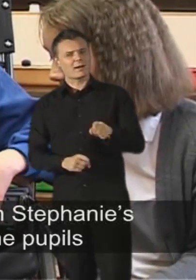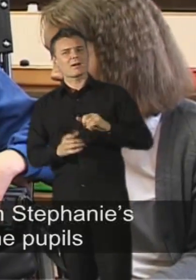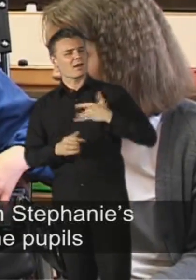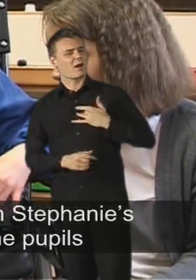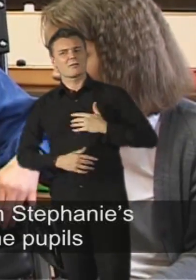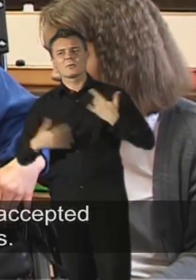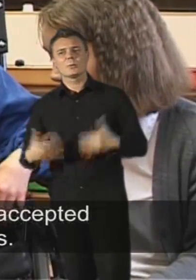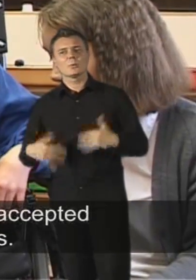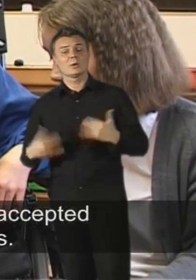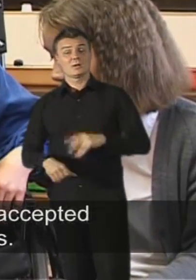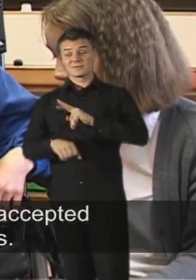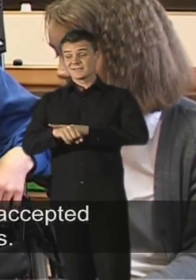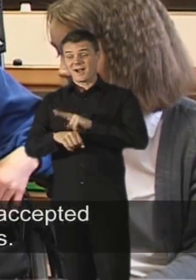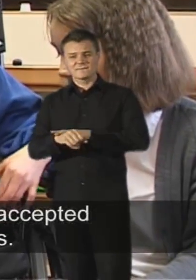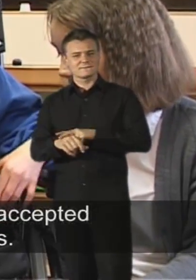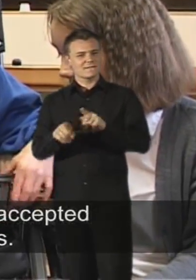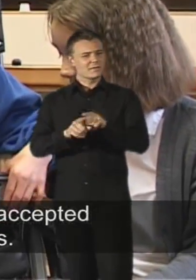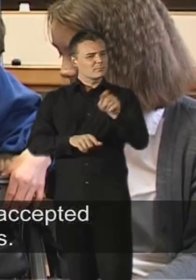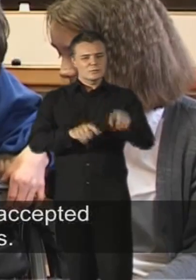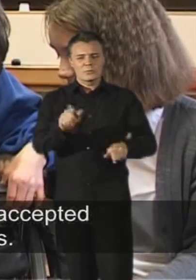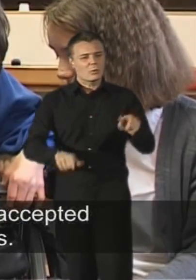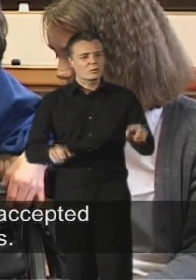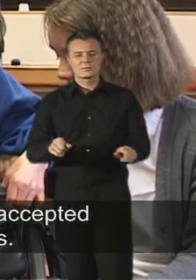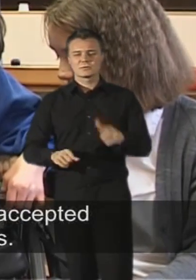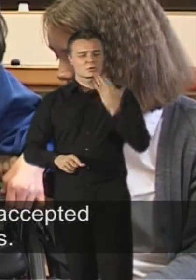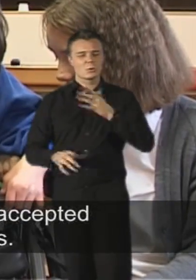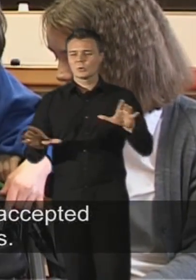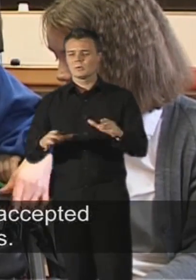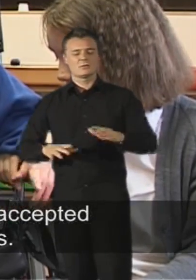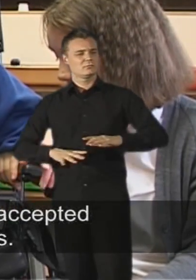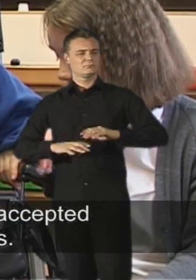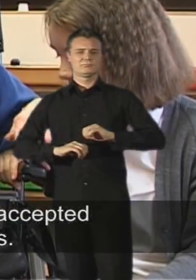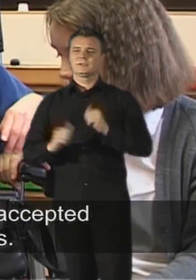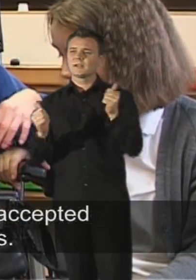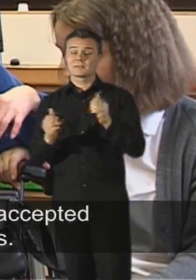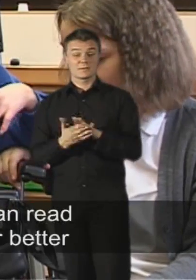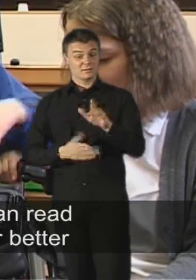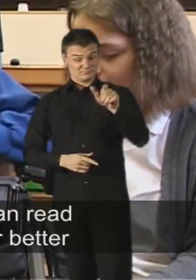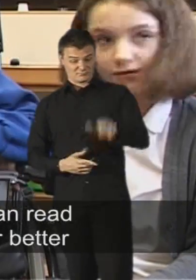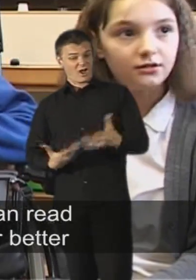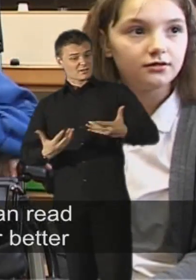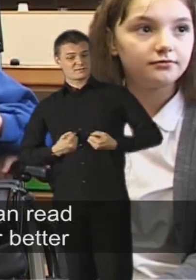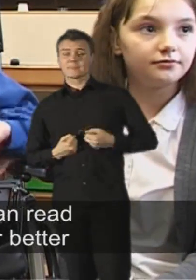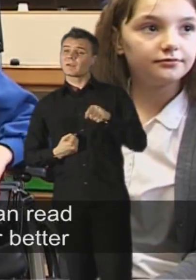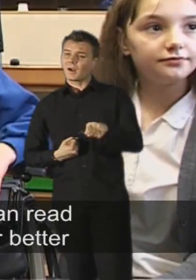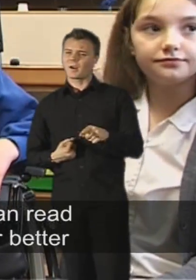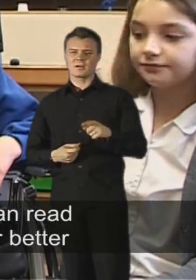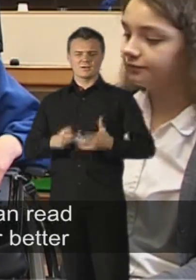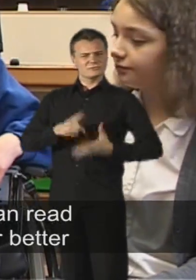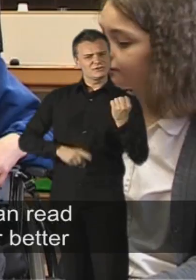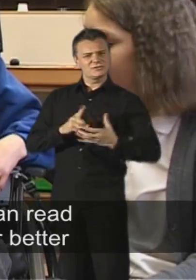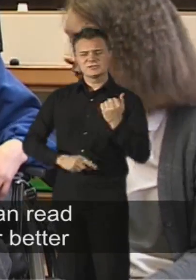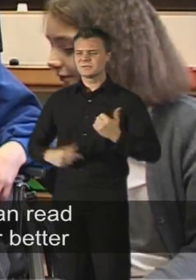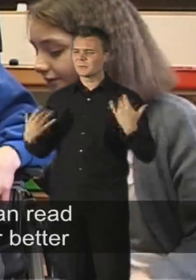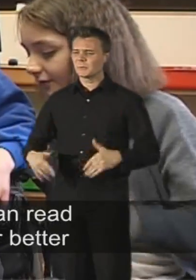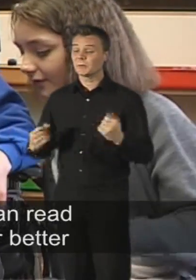school and the pupils have been brilliant. They've all just accepted Stephanie for the person that she is. She's done brilliantly. I mean, she can read